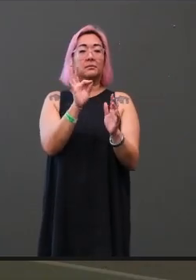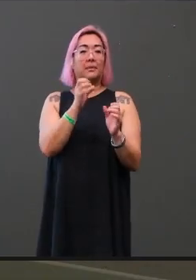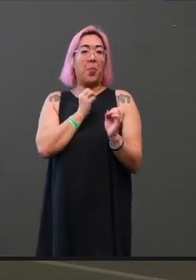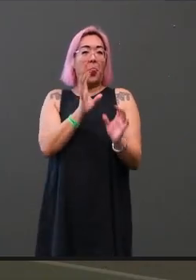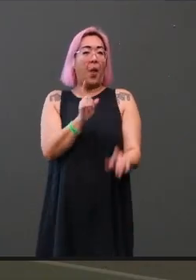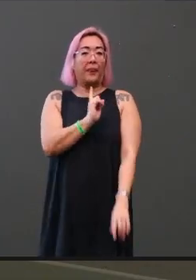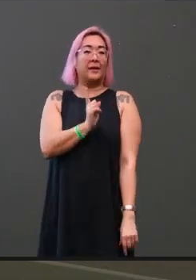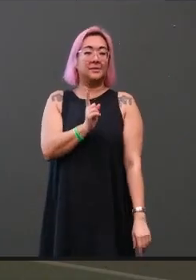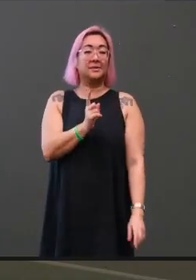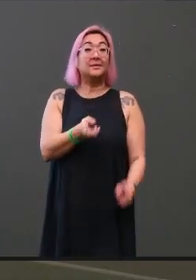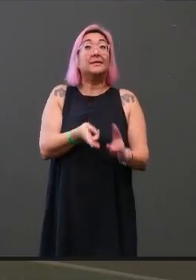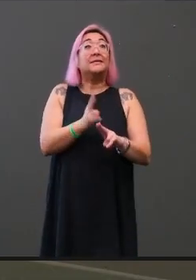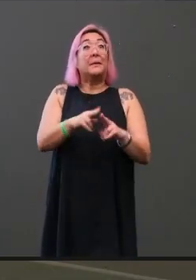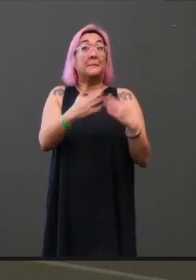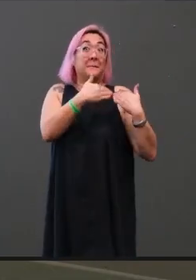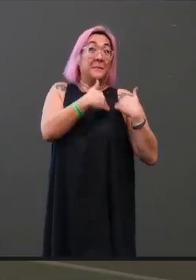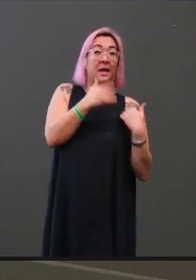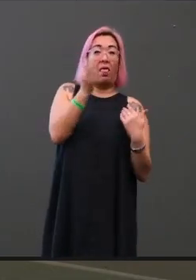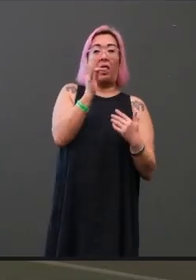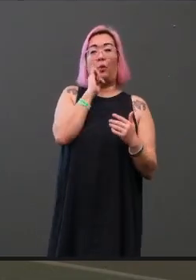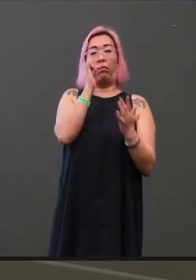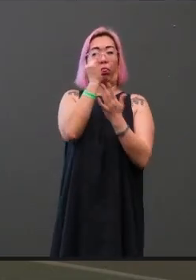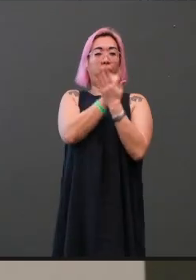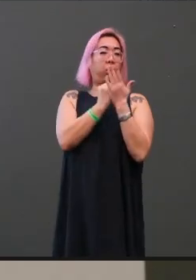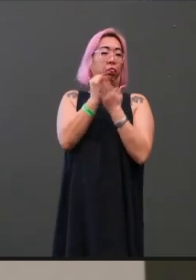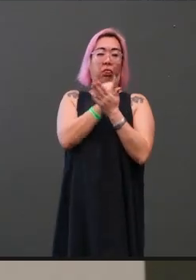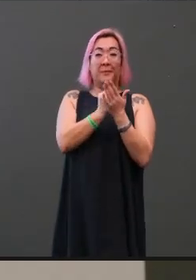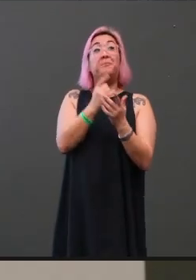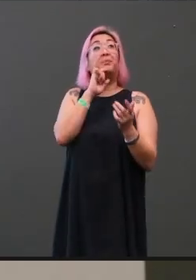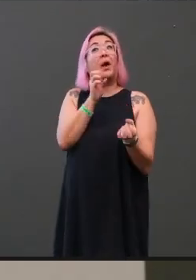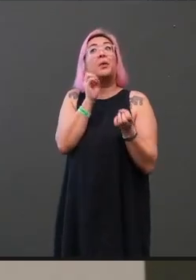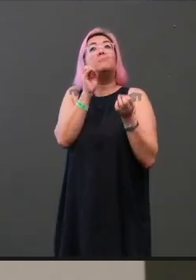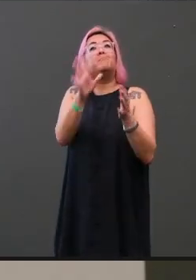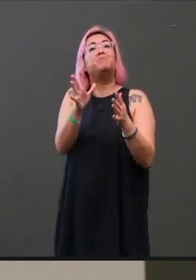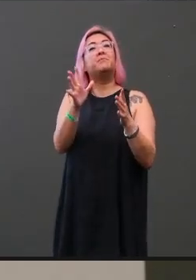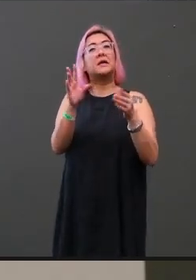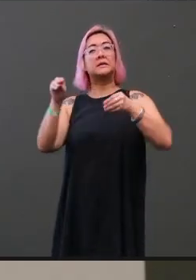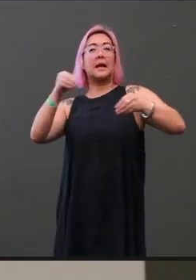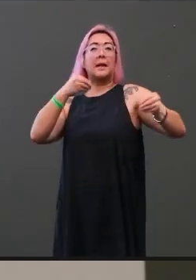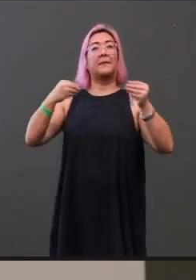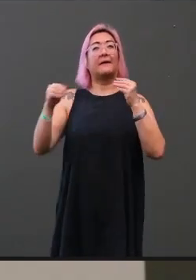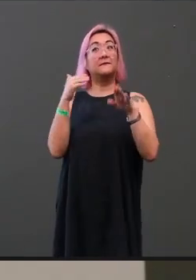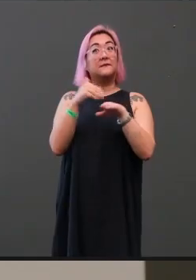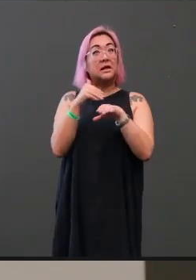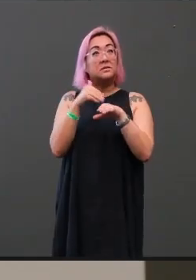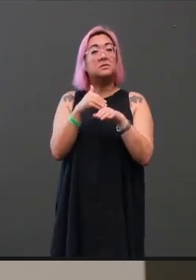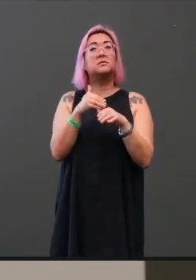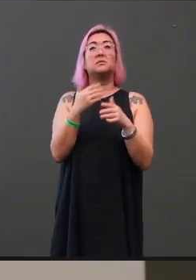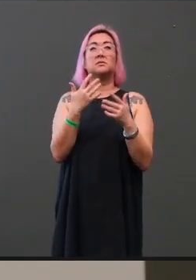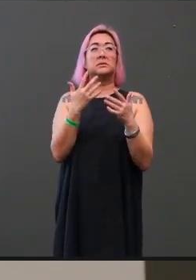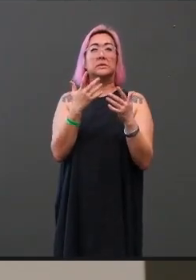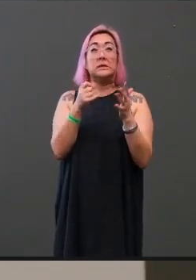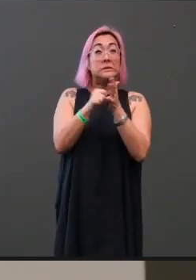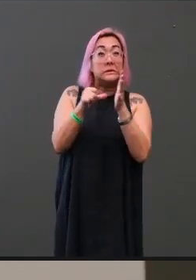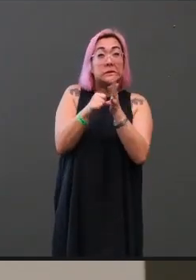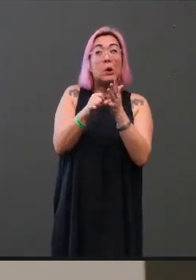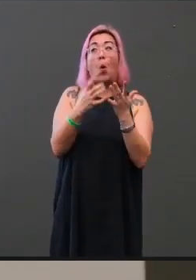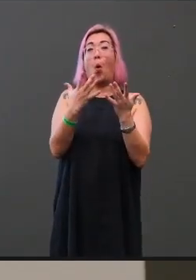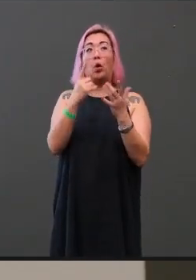I'll be focusing more on the dynamic effects that we did that were either impossible or incredibly time-consuming to do by hand animation